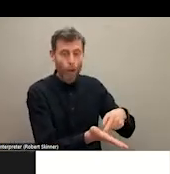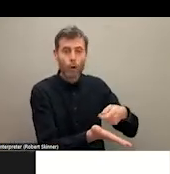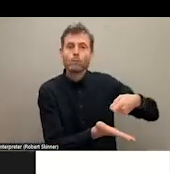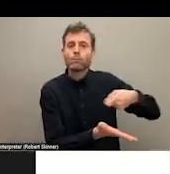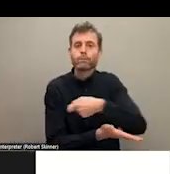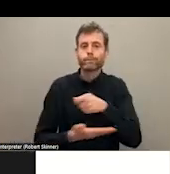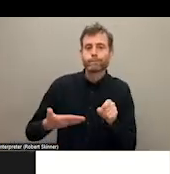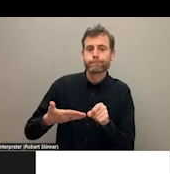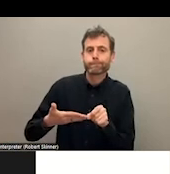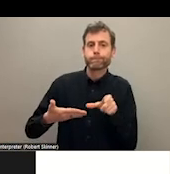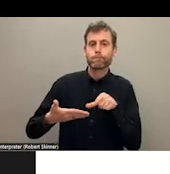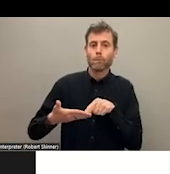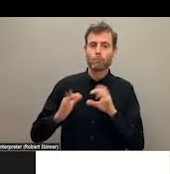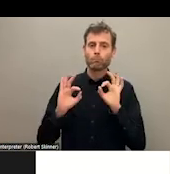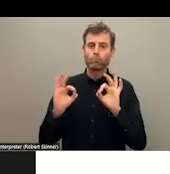in the most accessible